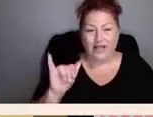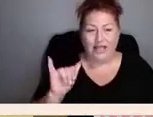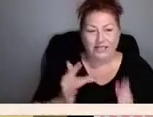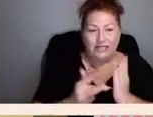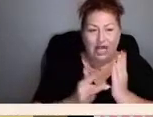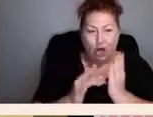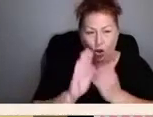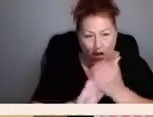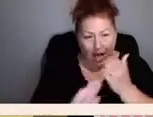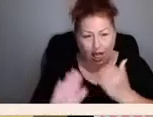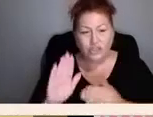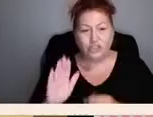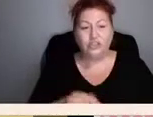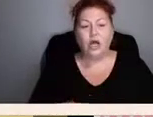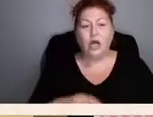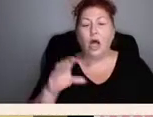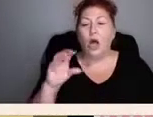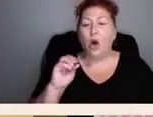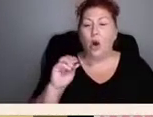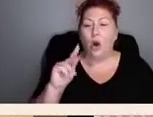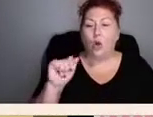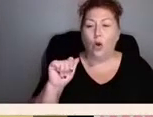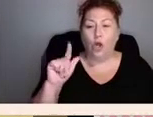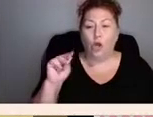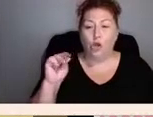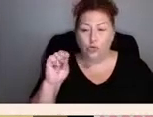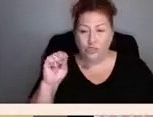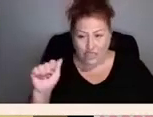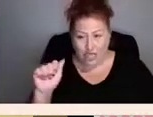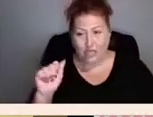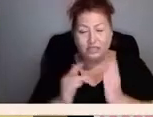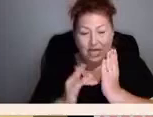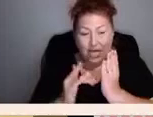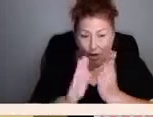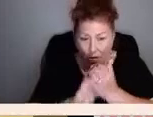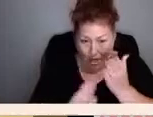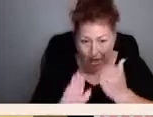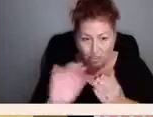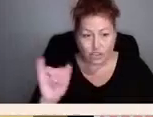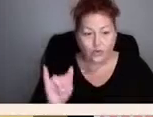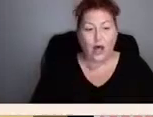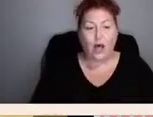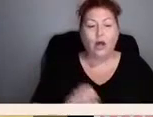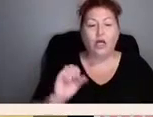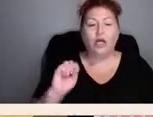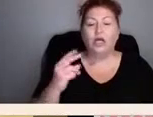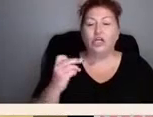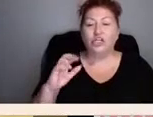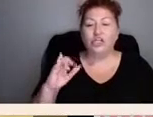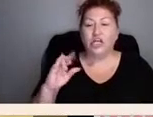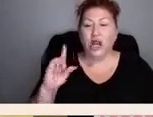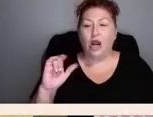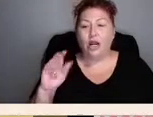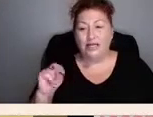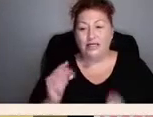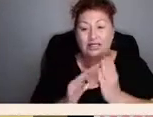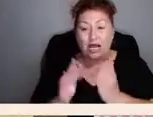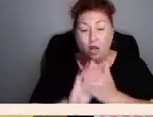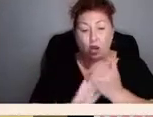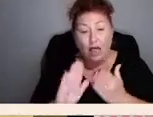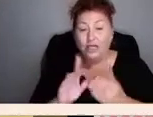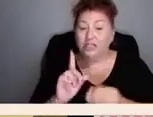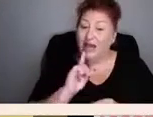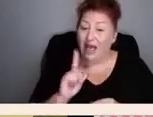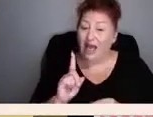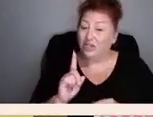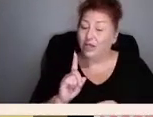as well as Okaloosa Technical College. Sheridan Technical College has actually